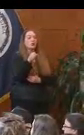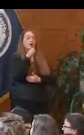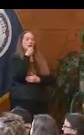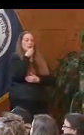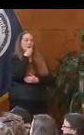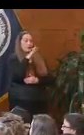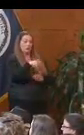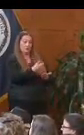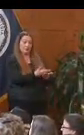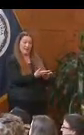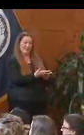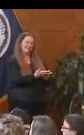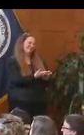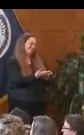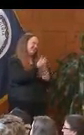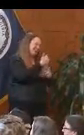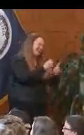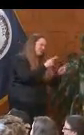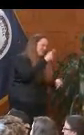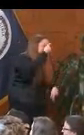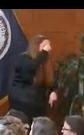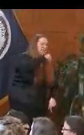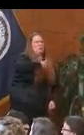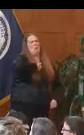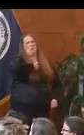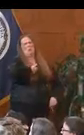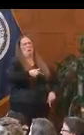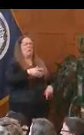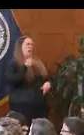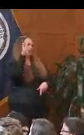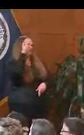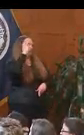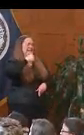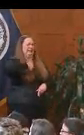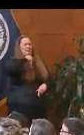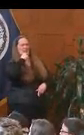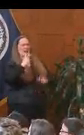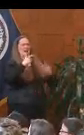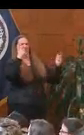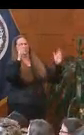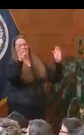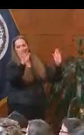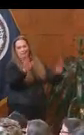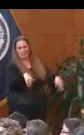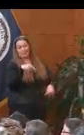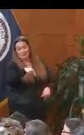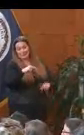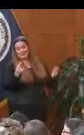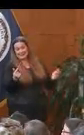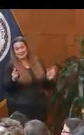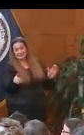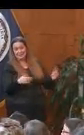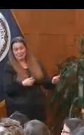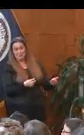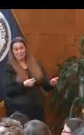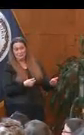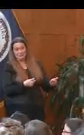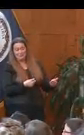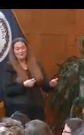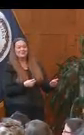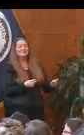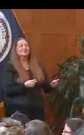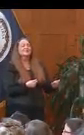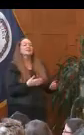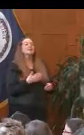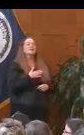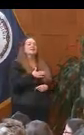thinks they have a big voice, but this is a big room. I'll ensure that you have a chance to follow up directly, when necessary, to make sure that your